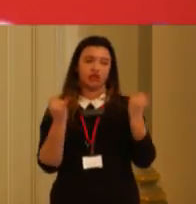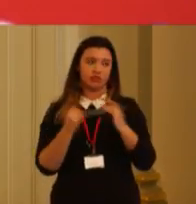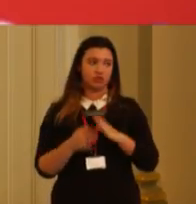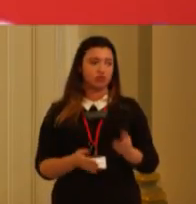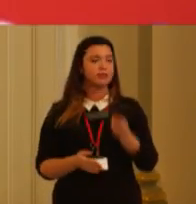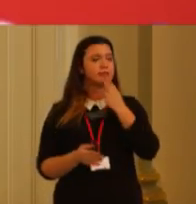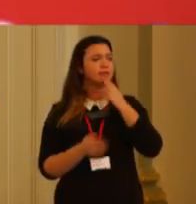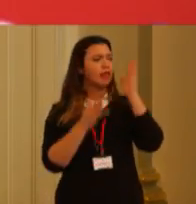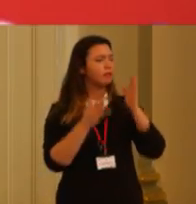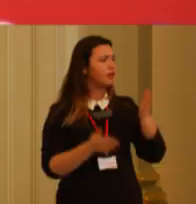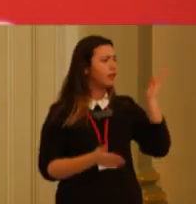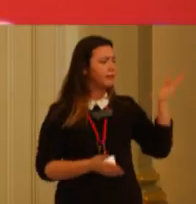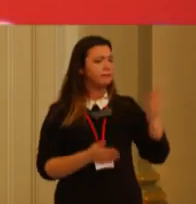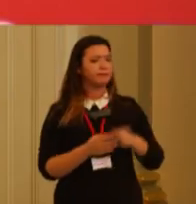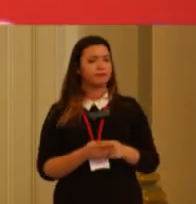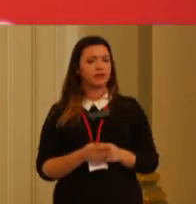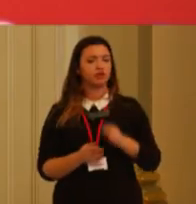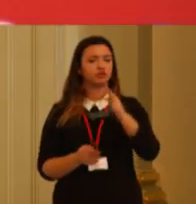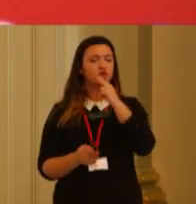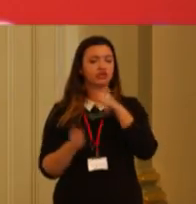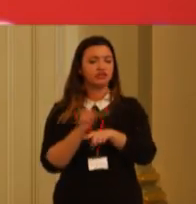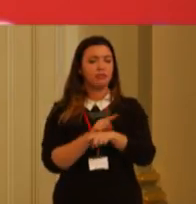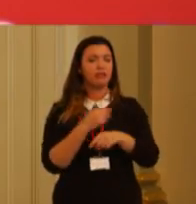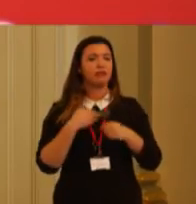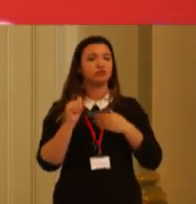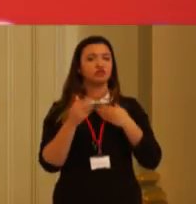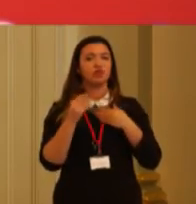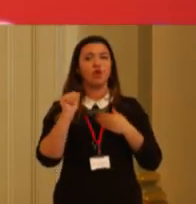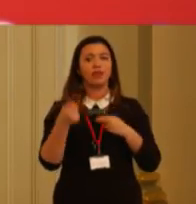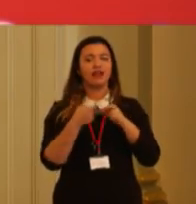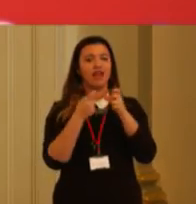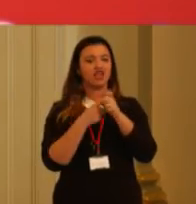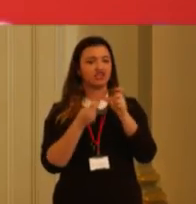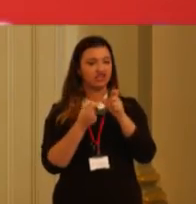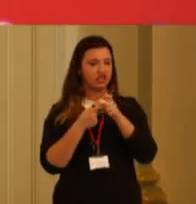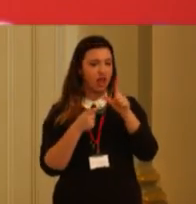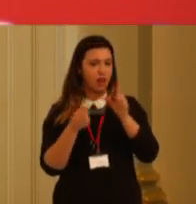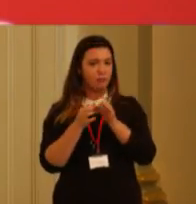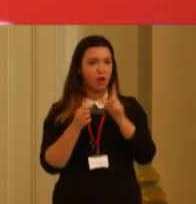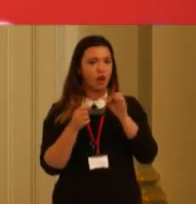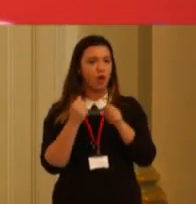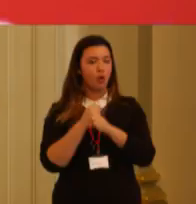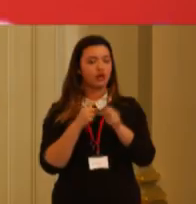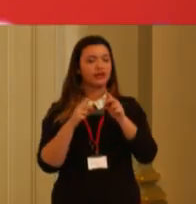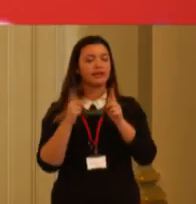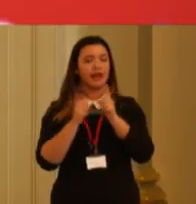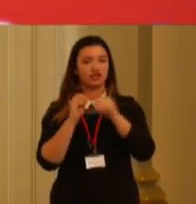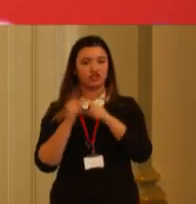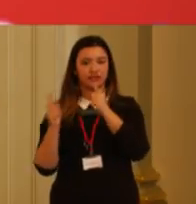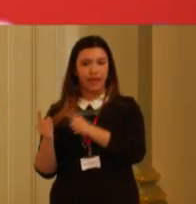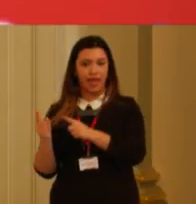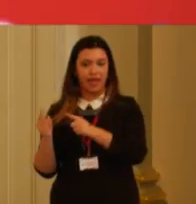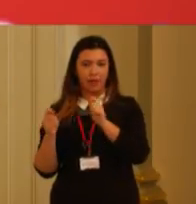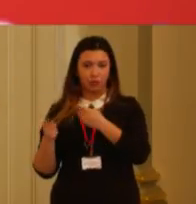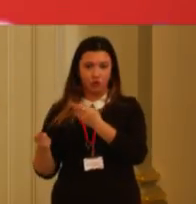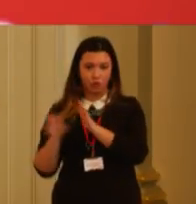Reform Initiative. That's why we'd like to share and discuss that bit with Mr. Aydagül. And for Rümeysa,